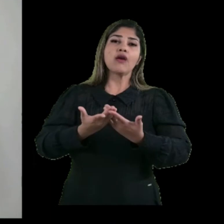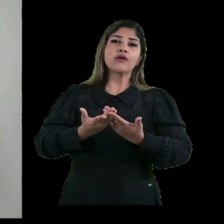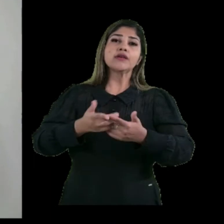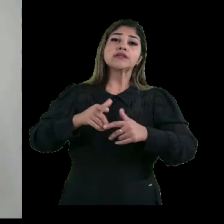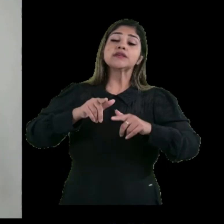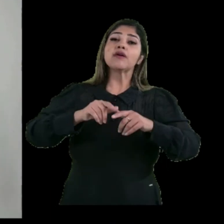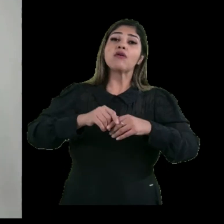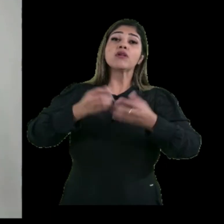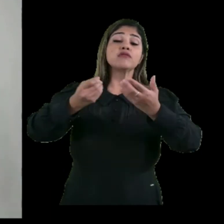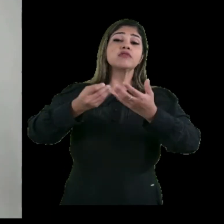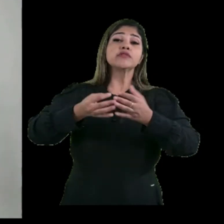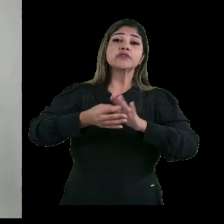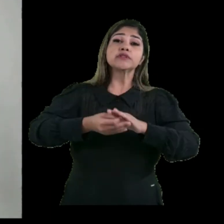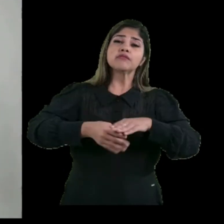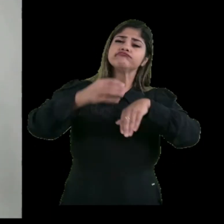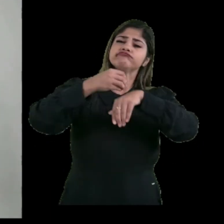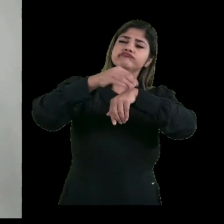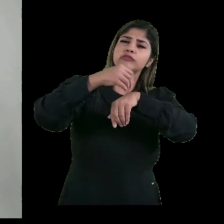to talk to you.